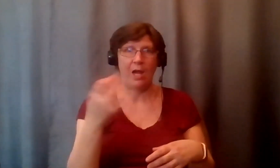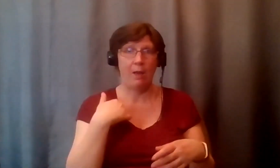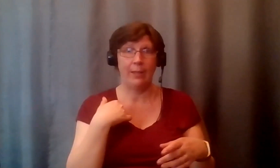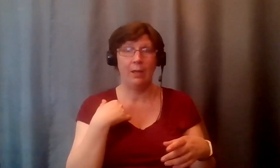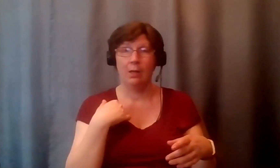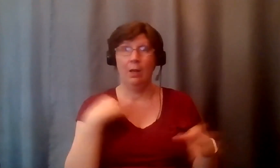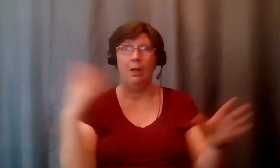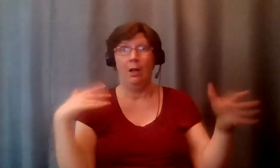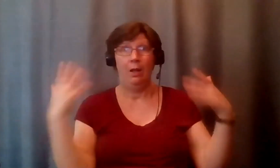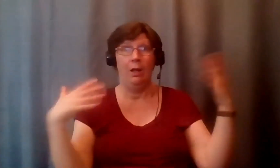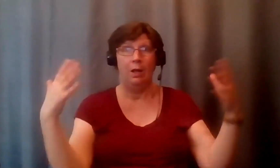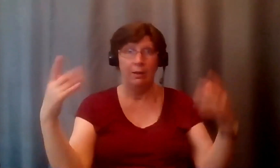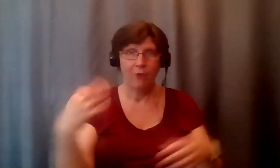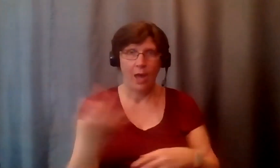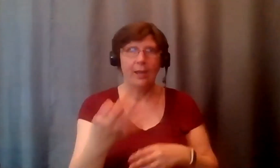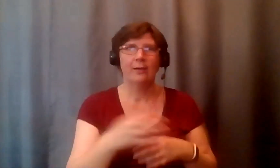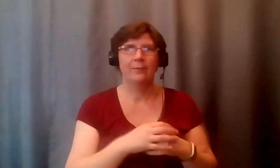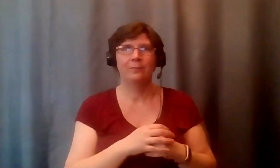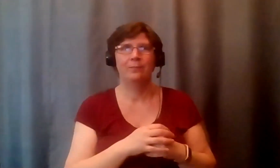sound.